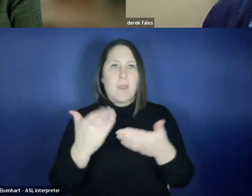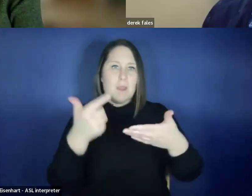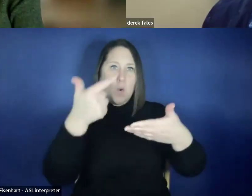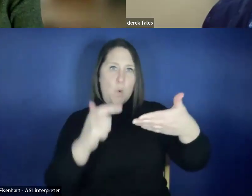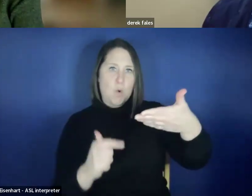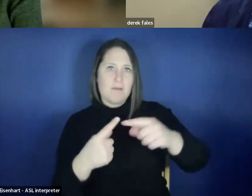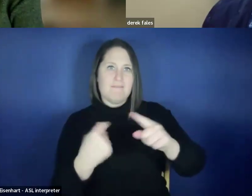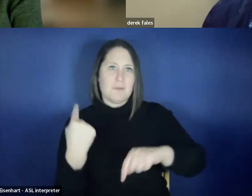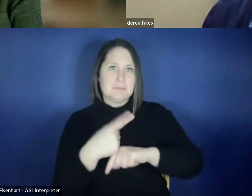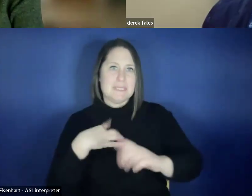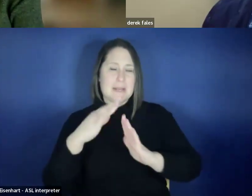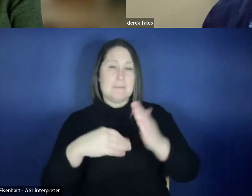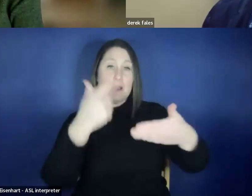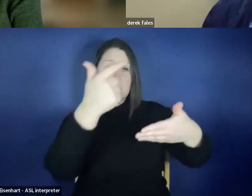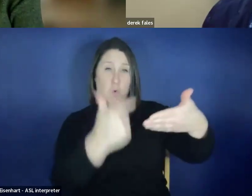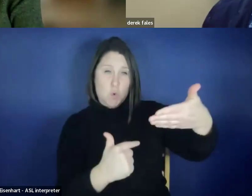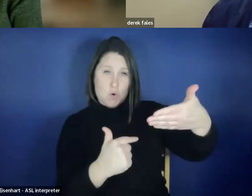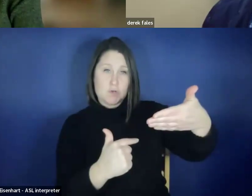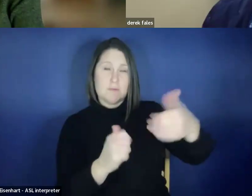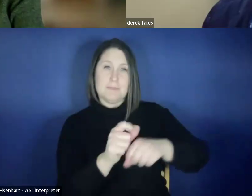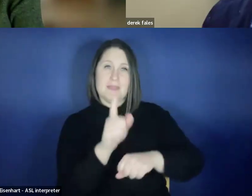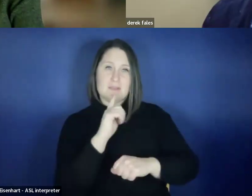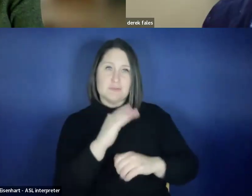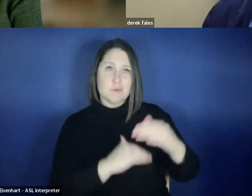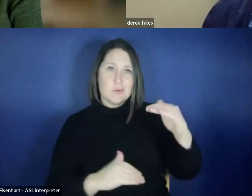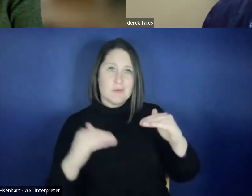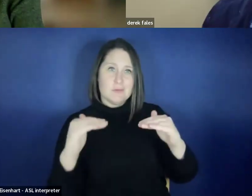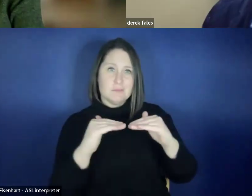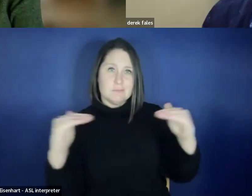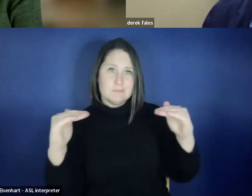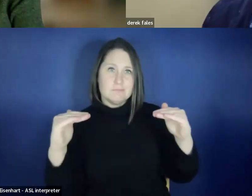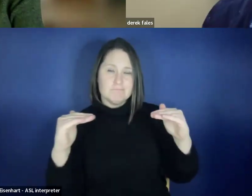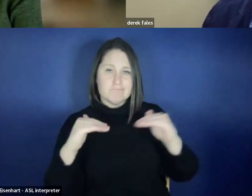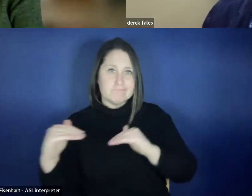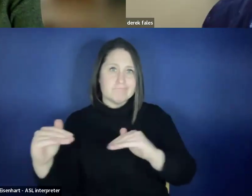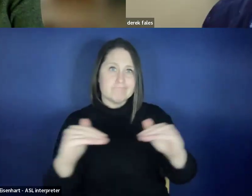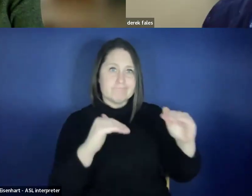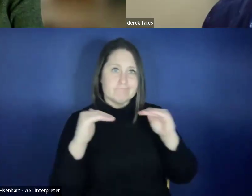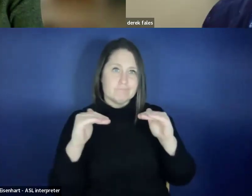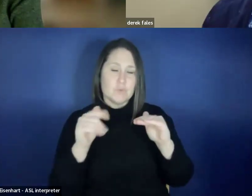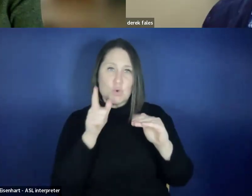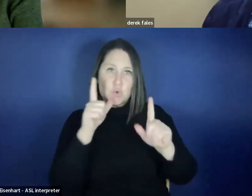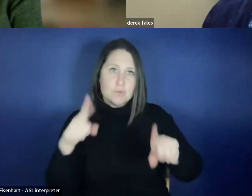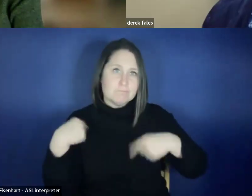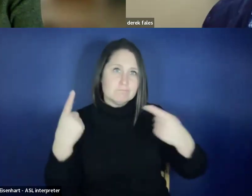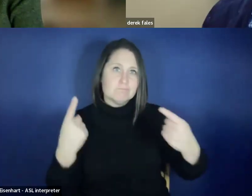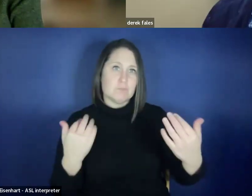from the date that they applied to ensure fairness and equity across all those who have been waiting